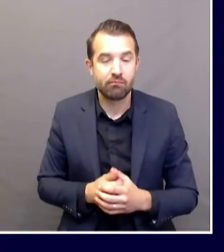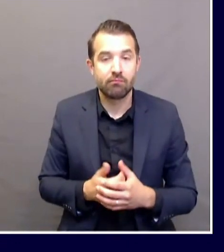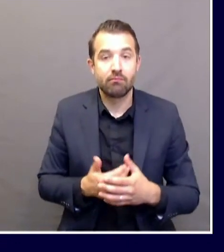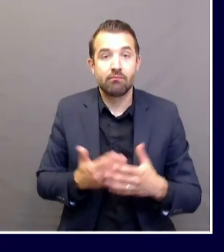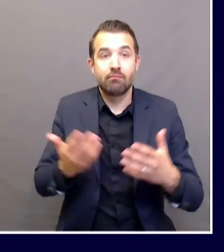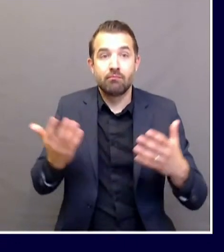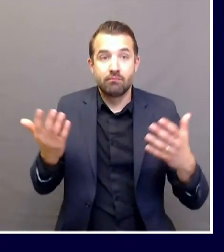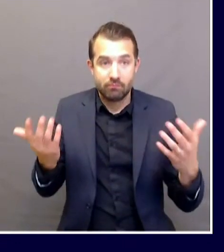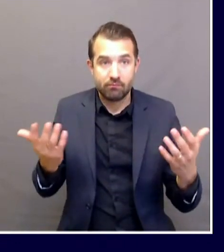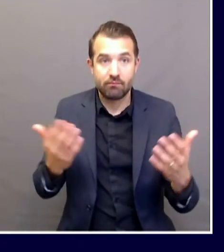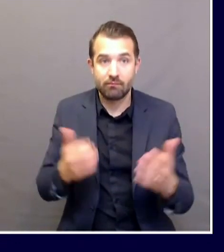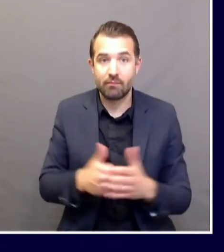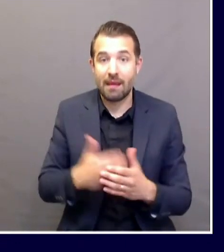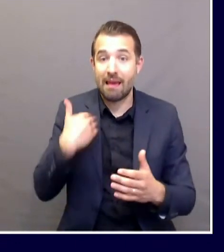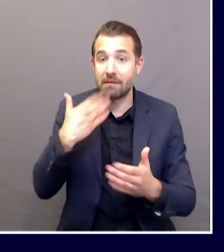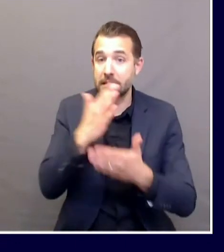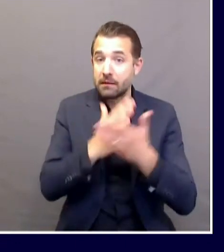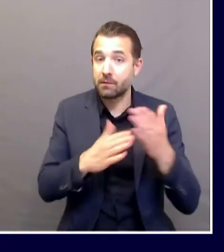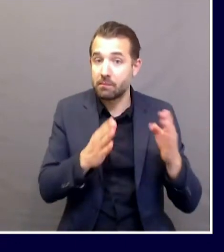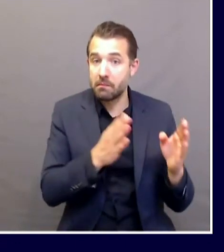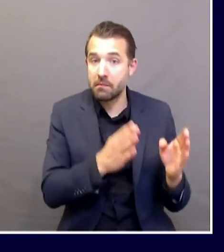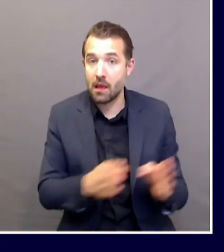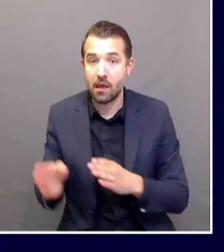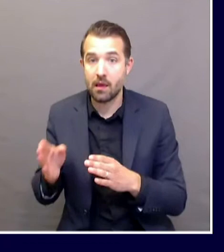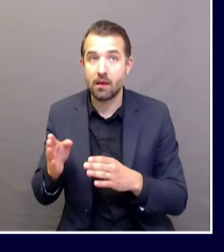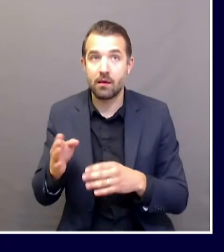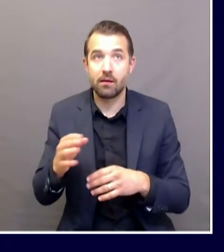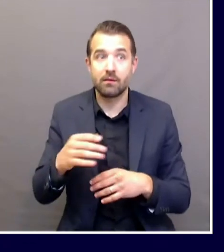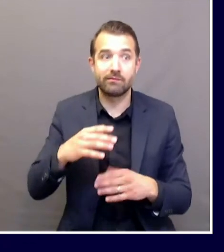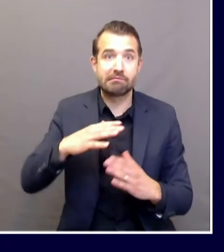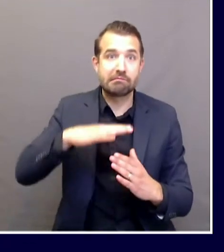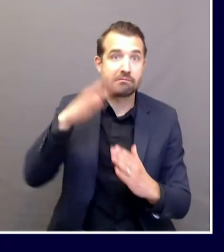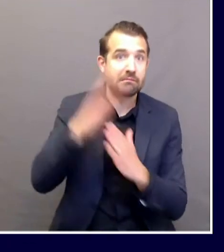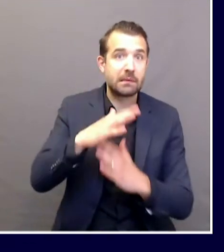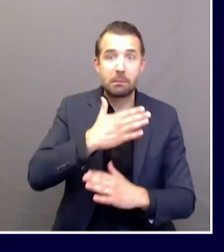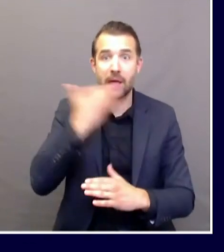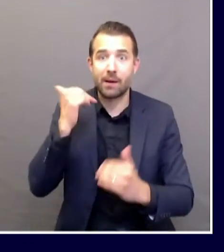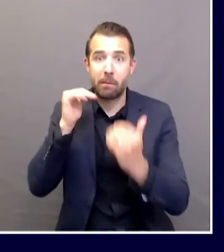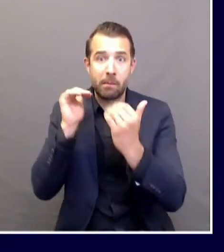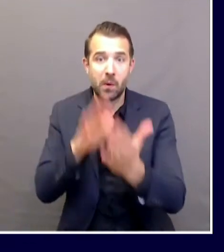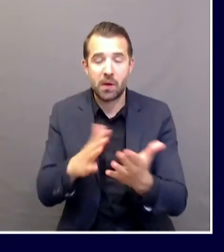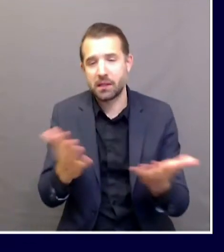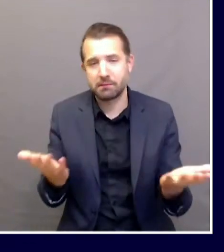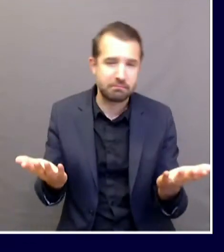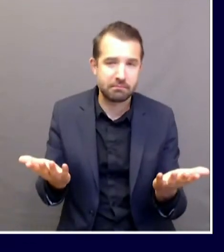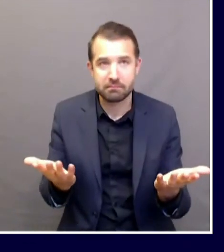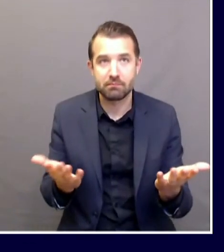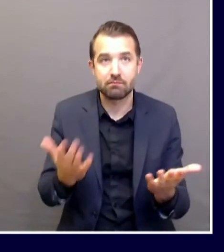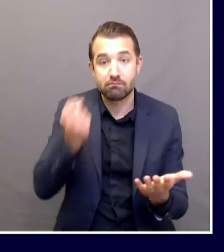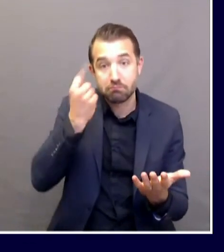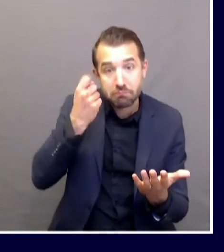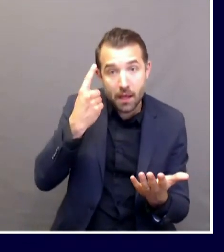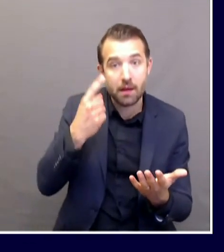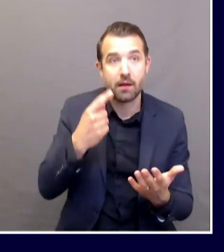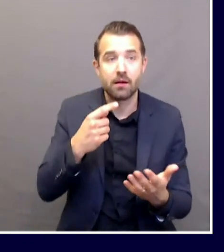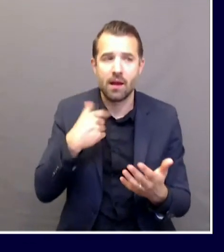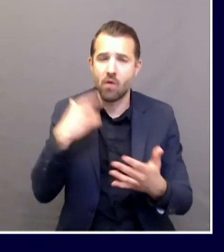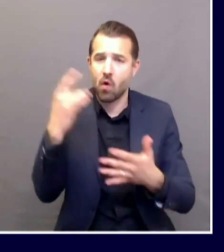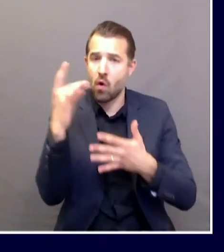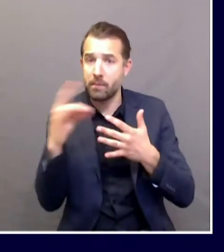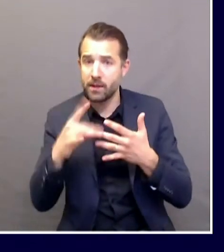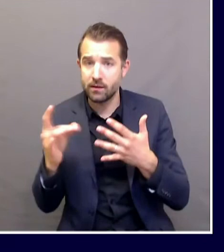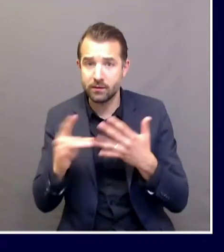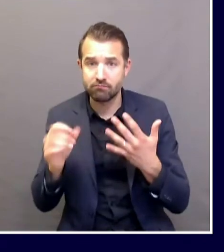model, as you noted, but it is a model. And what I'd like to see happen more, what is happening more, is that sites are building